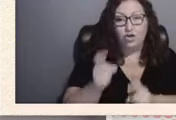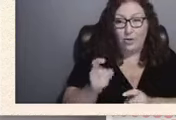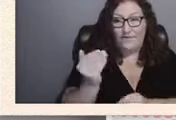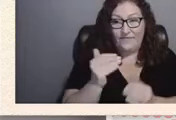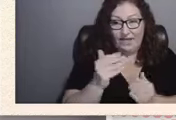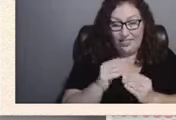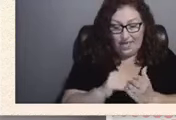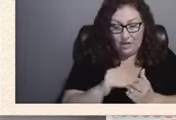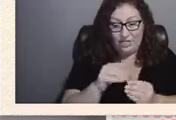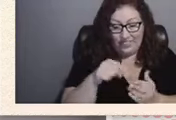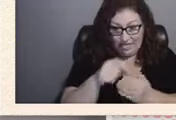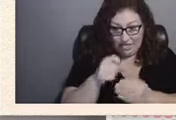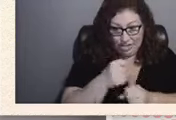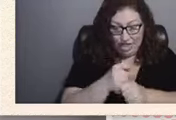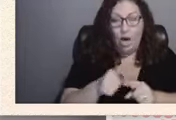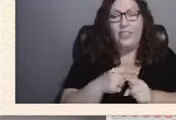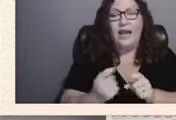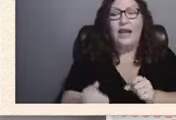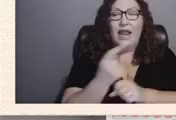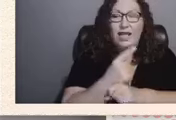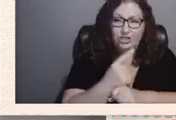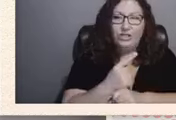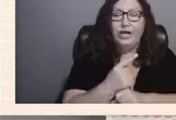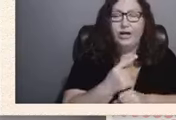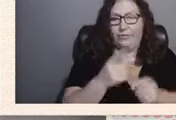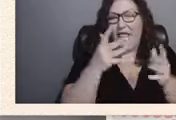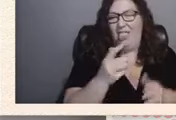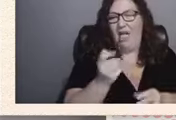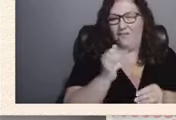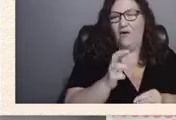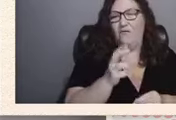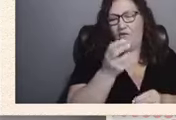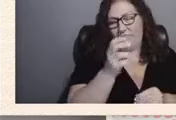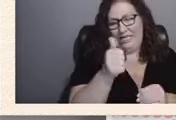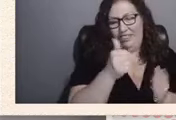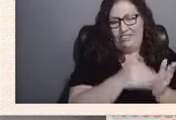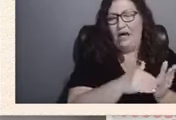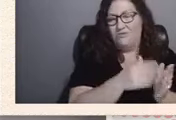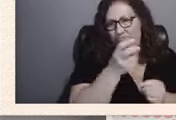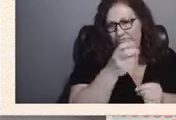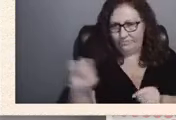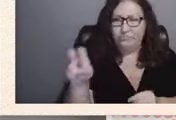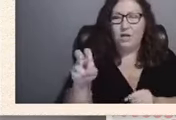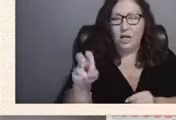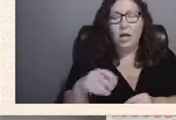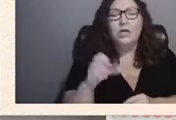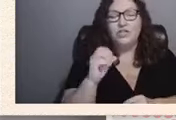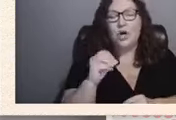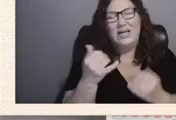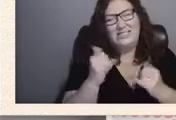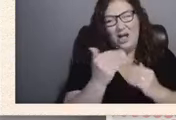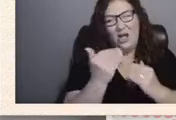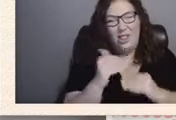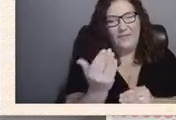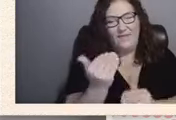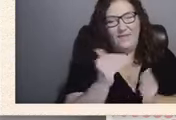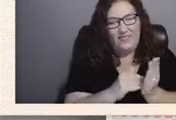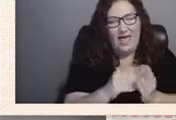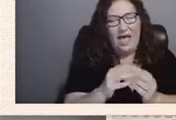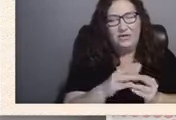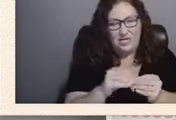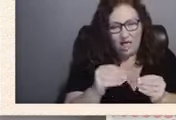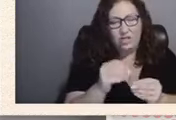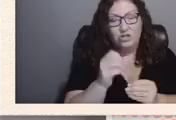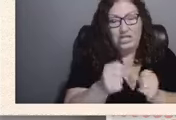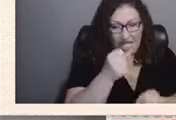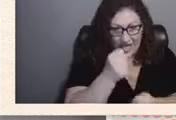and then the next calendar year contribute the other $10,000. So it is still limited to that $15,000 provision.